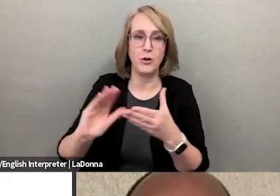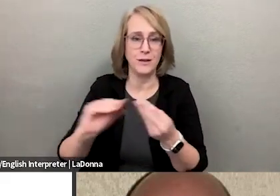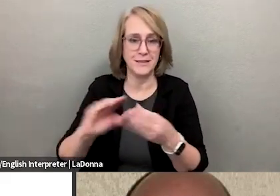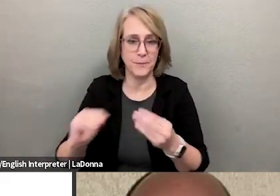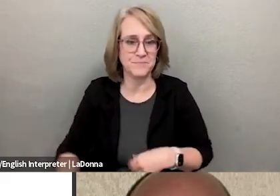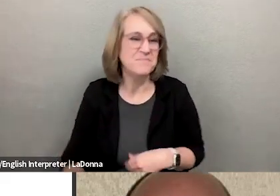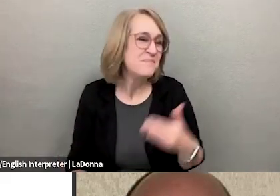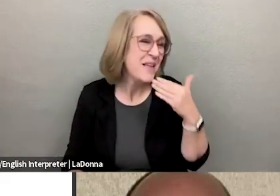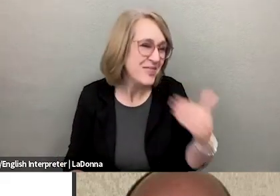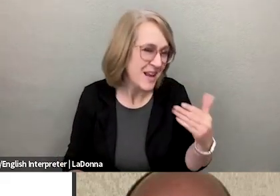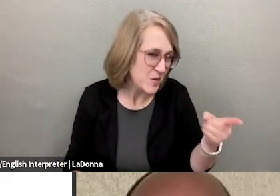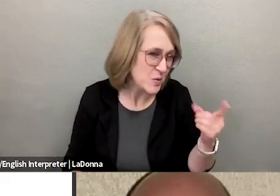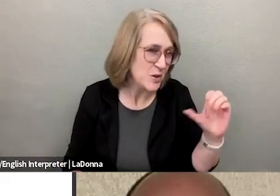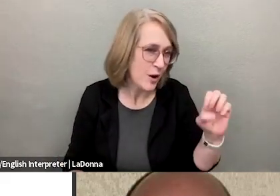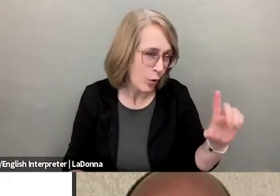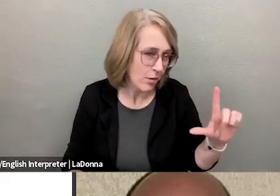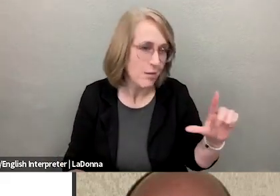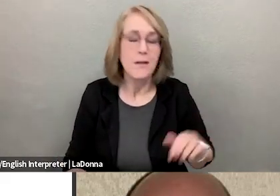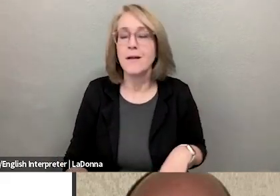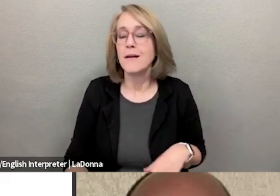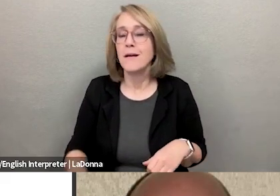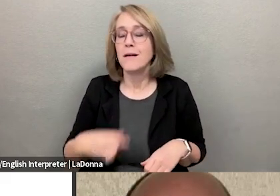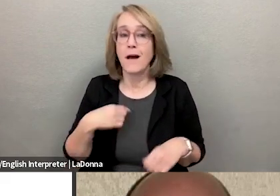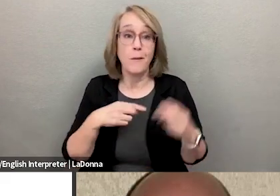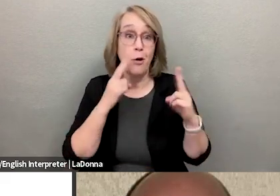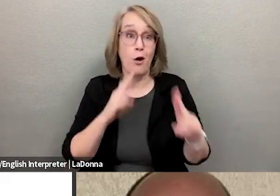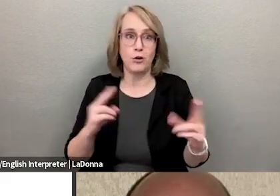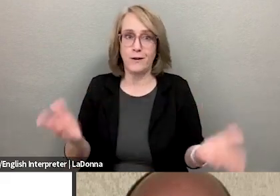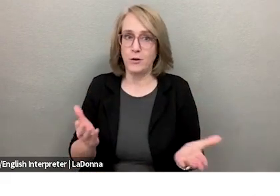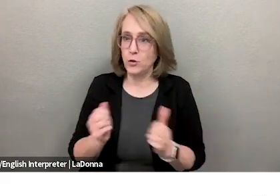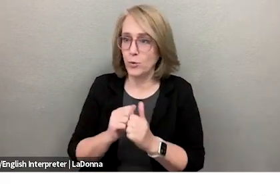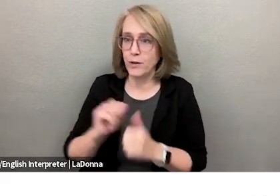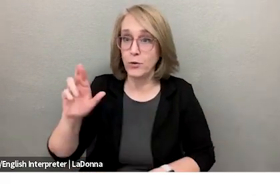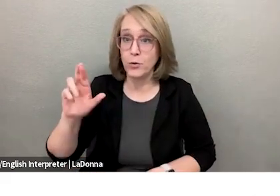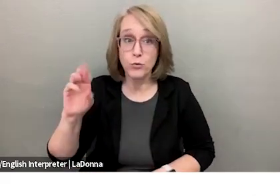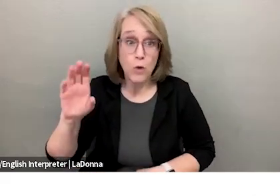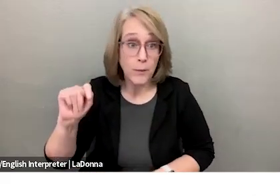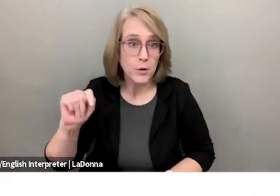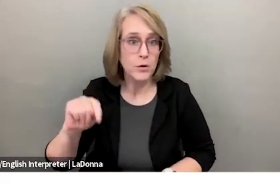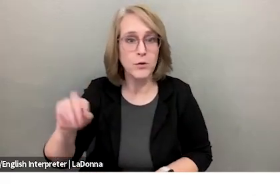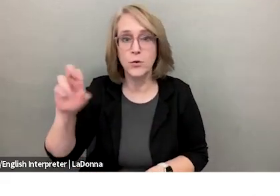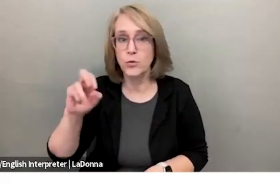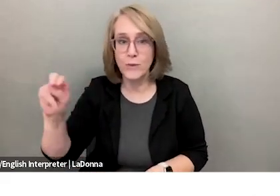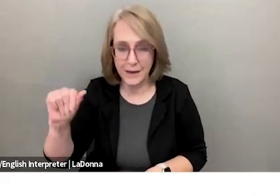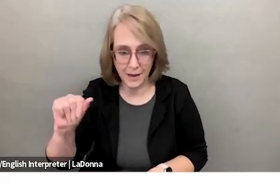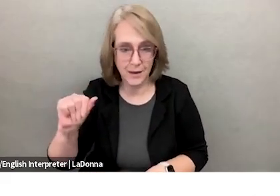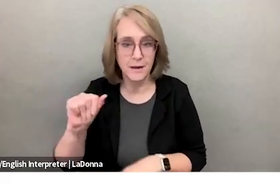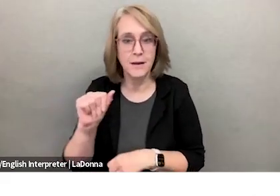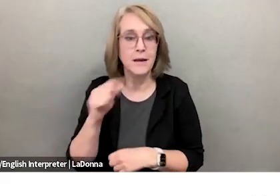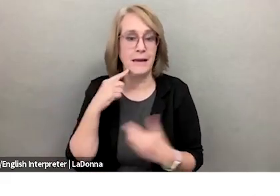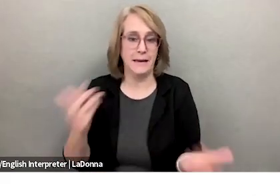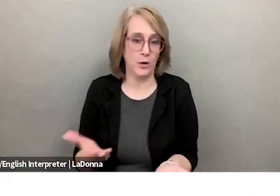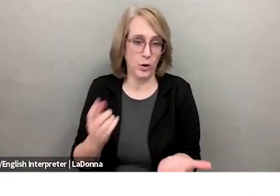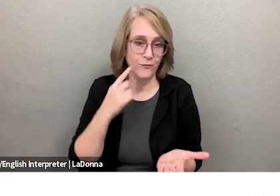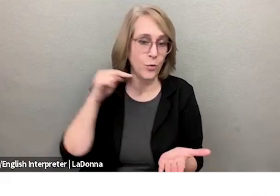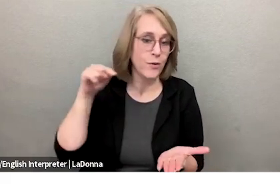much, Carol. And just really honored to be here with Robert, Rena, Kezia during National Family Caregiver Month.